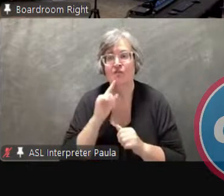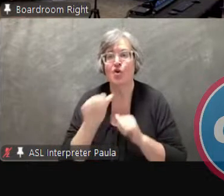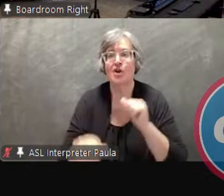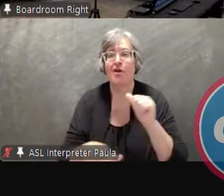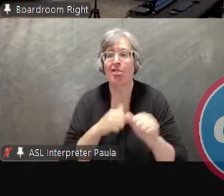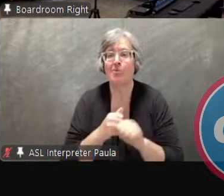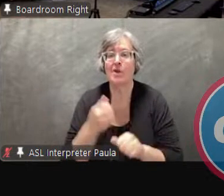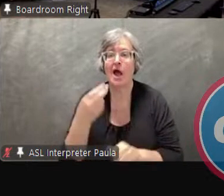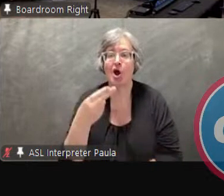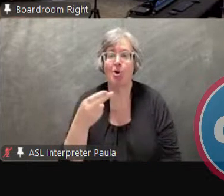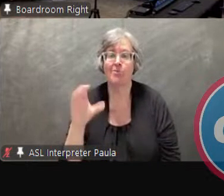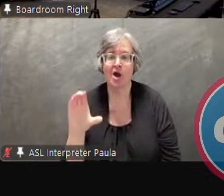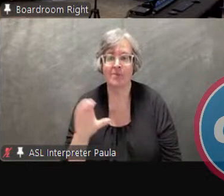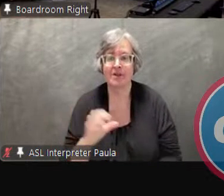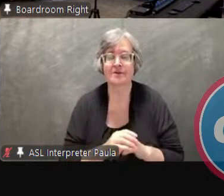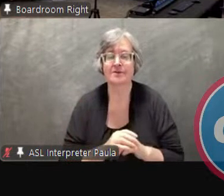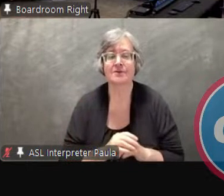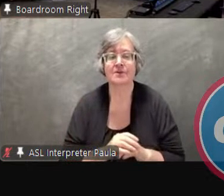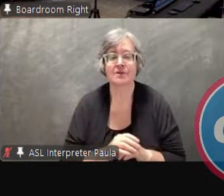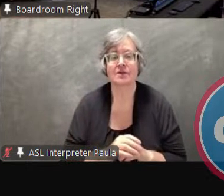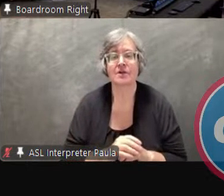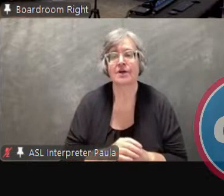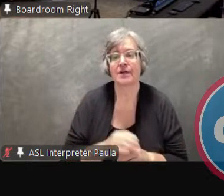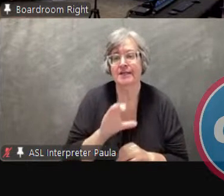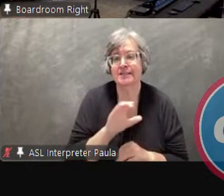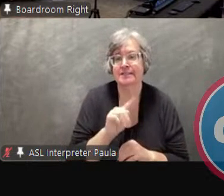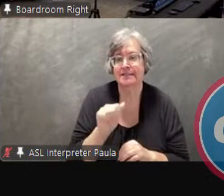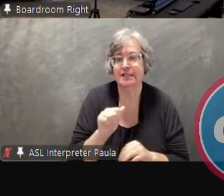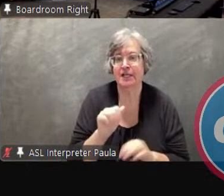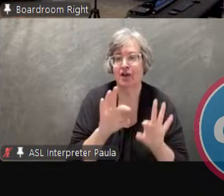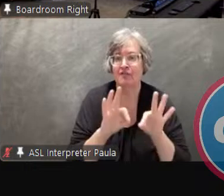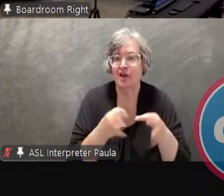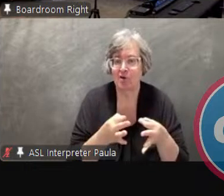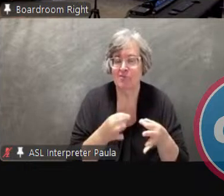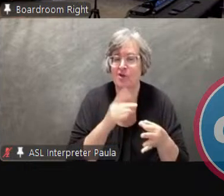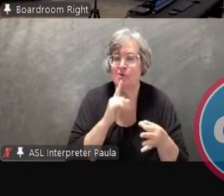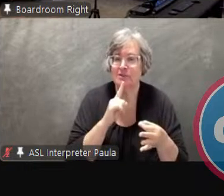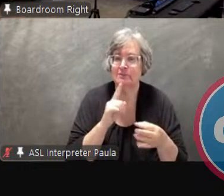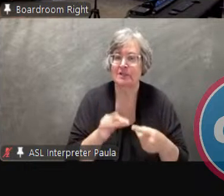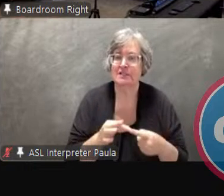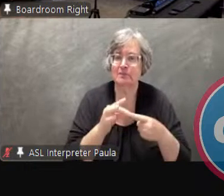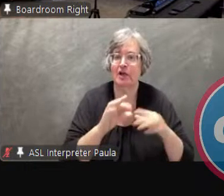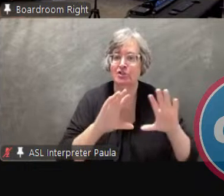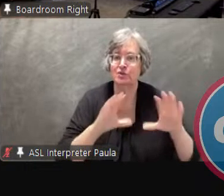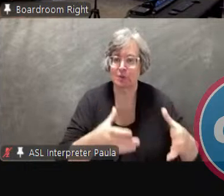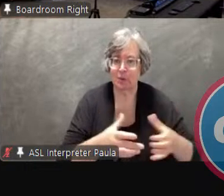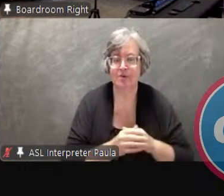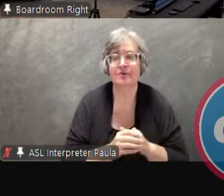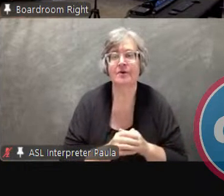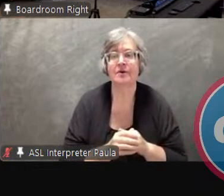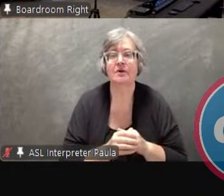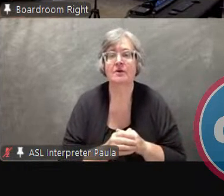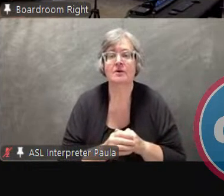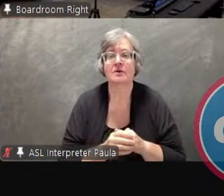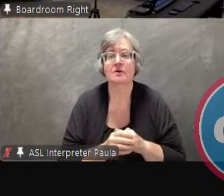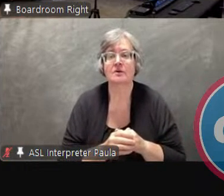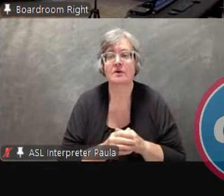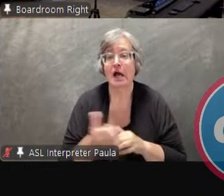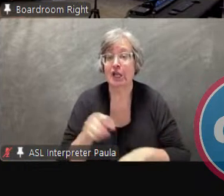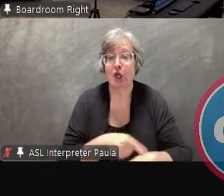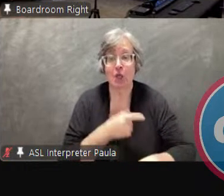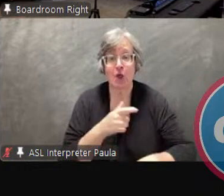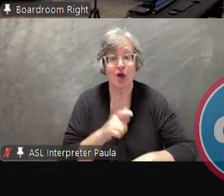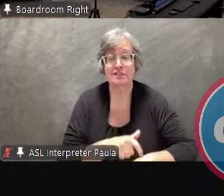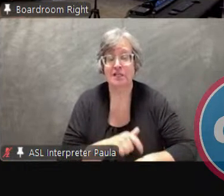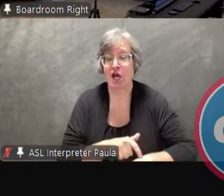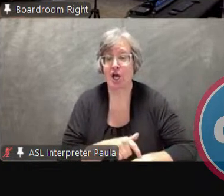homecoming. I've long said that the CTA family of employees is a special group, and any long-time employee who